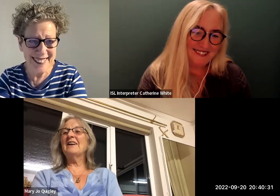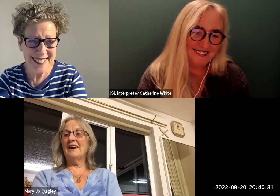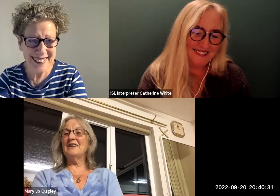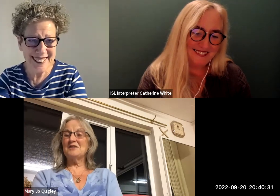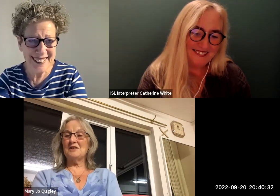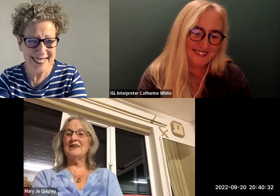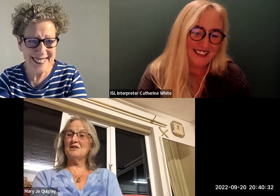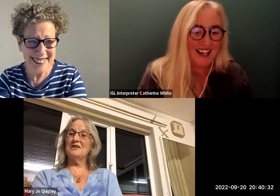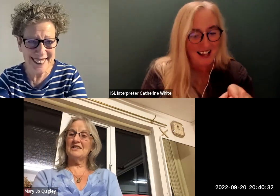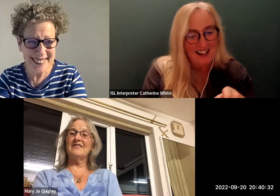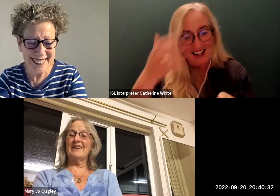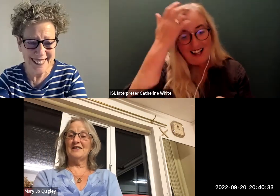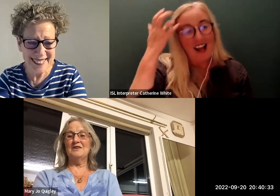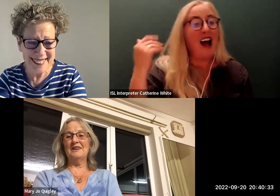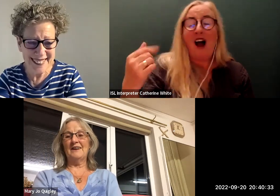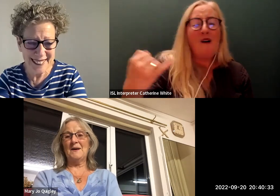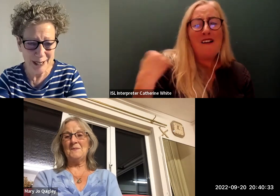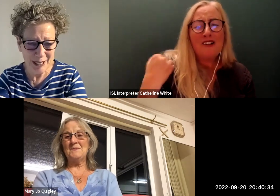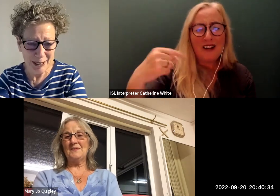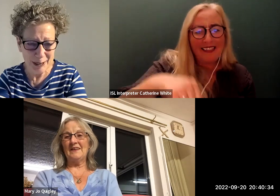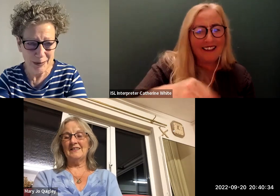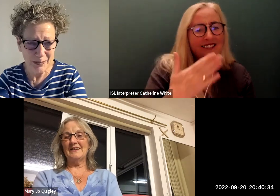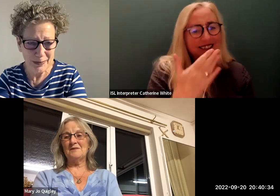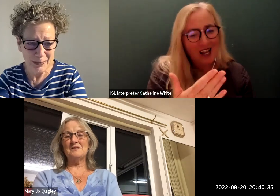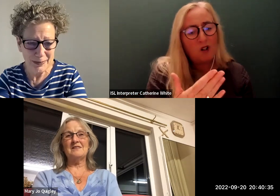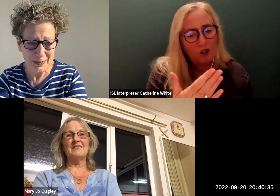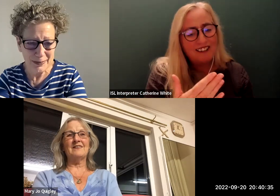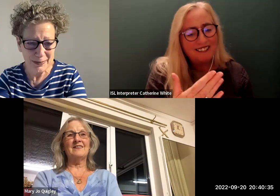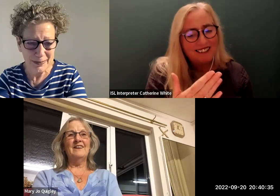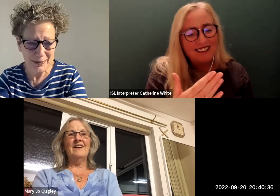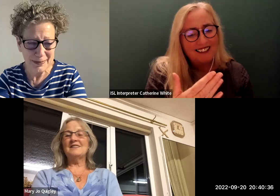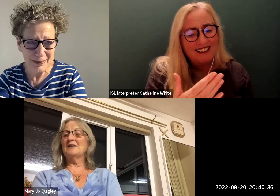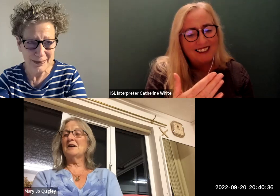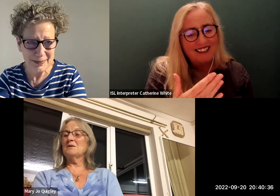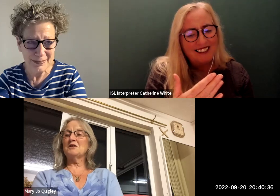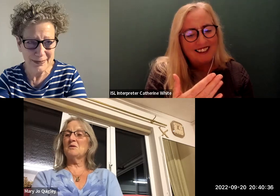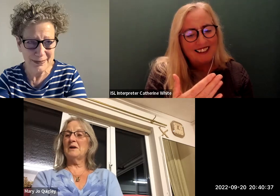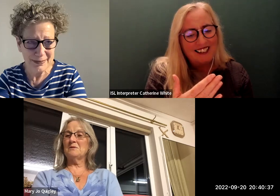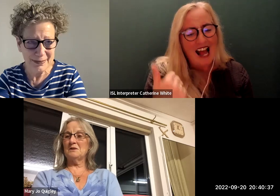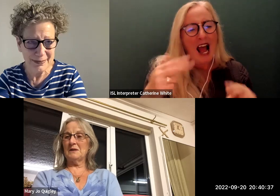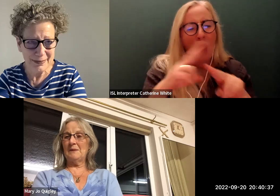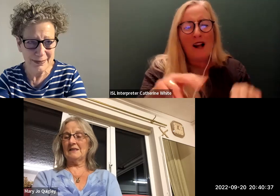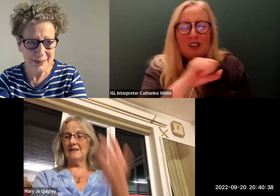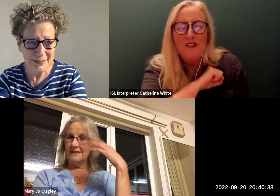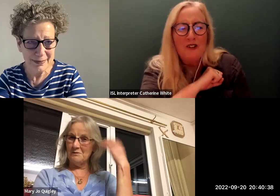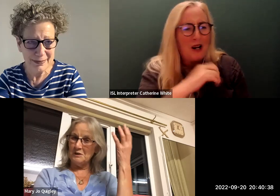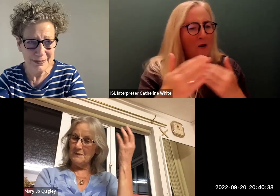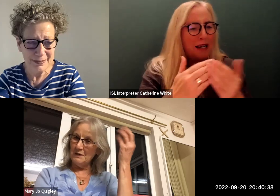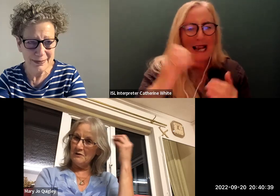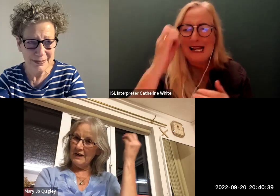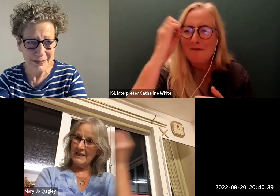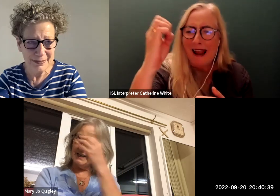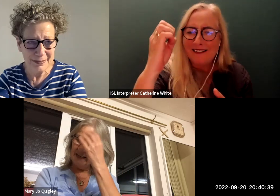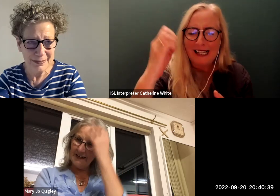No, but I enjoyed it, and thank you. It was I wasn't sure quite what to expect, and I didn't want to